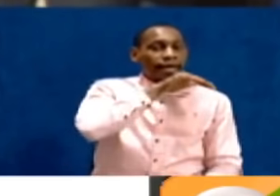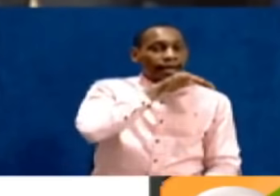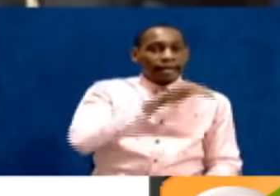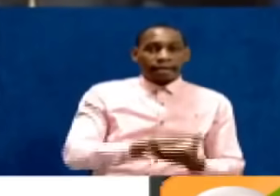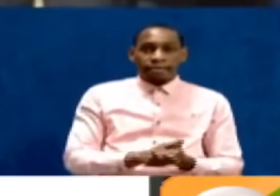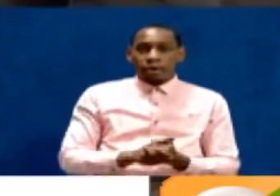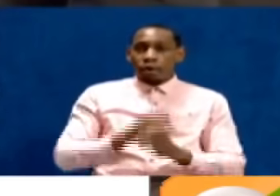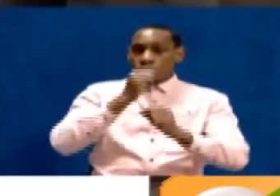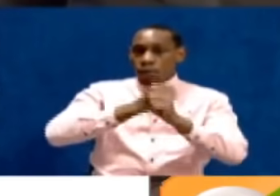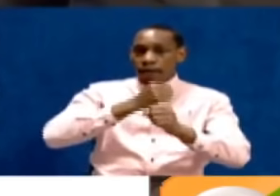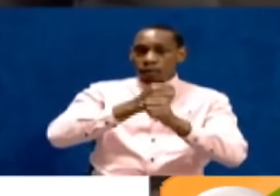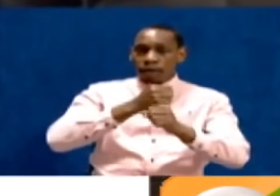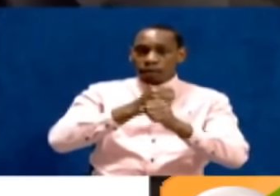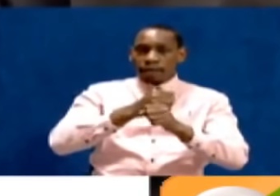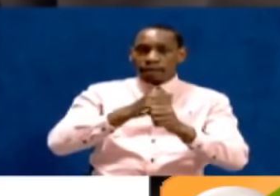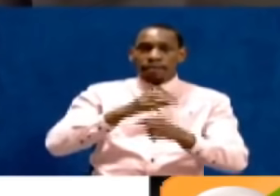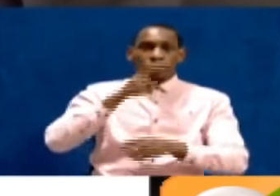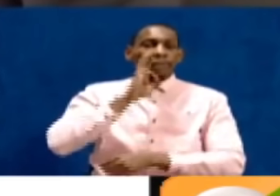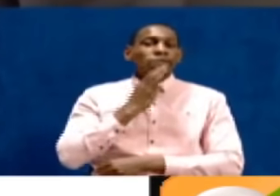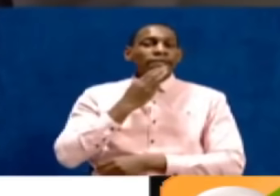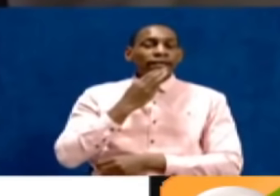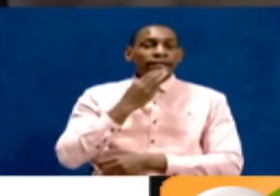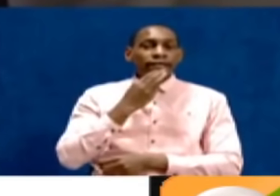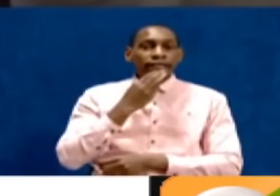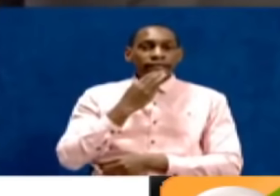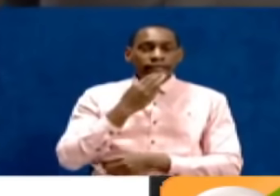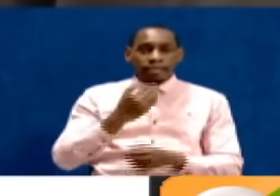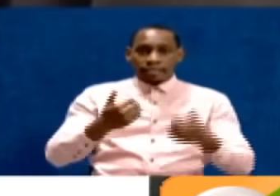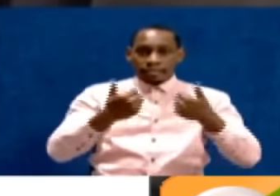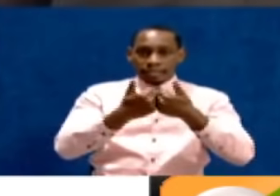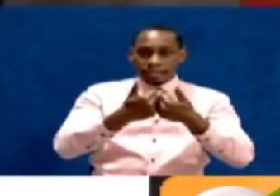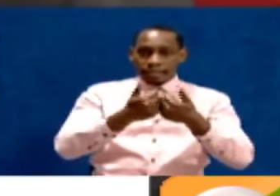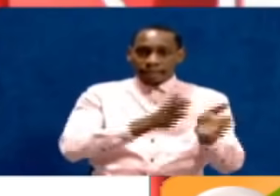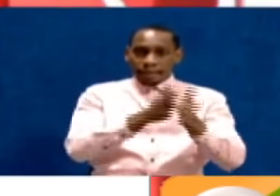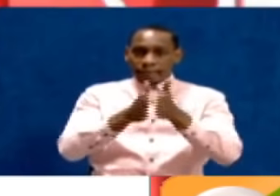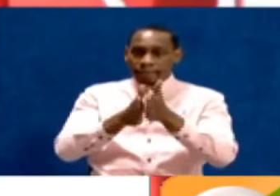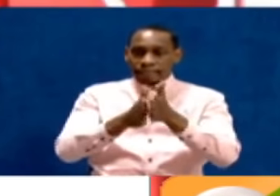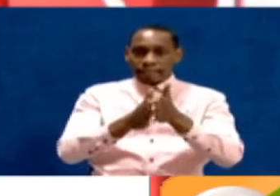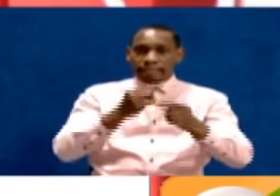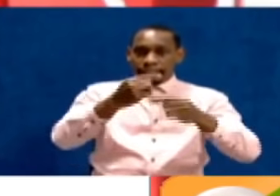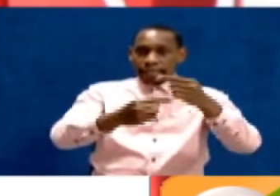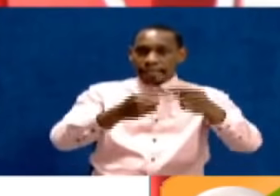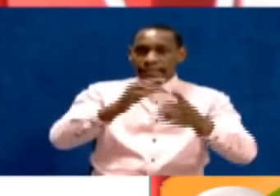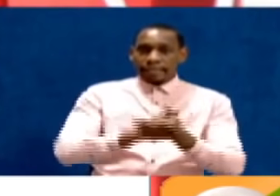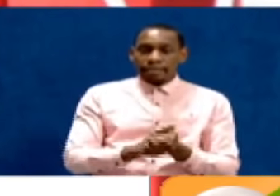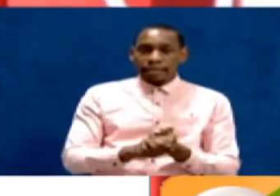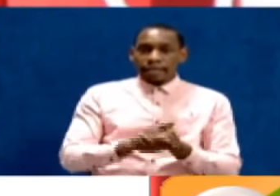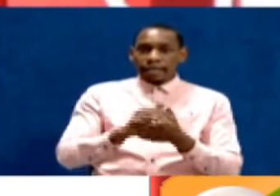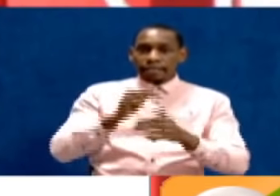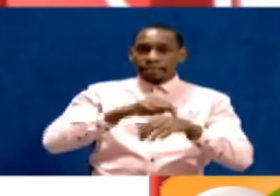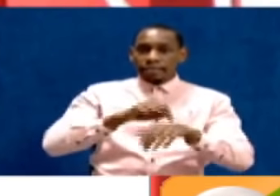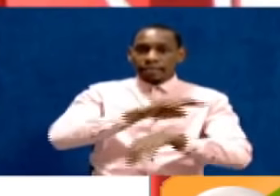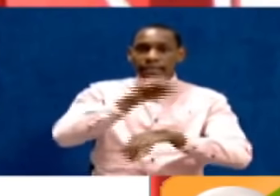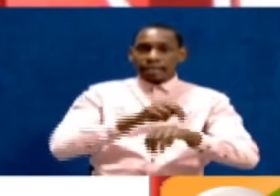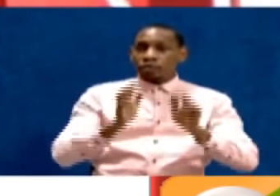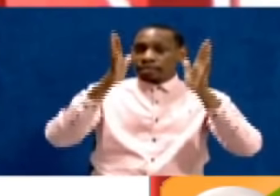Odinga, efforts to profile Mudavadi's stake in the greater scheme of things are afoot. His presence during